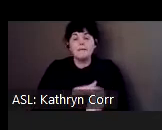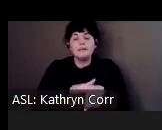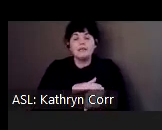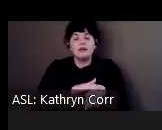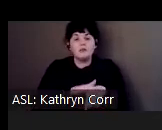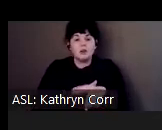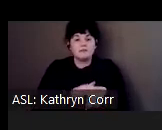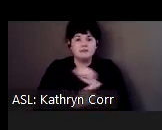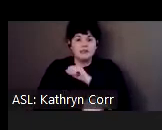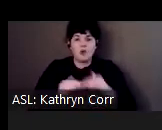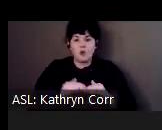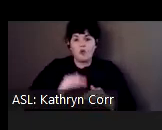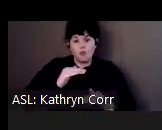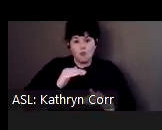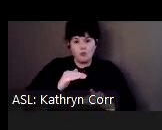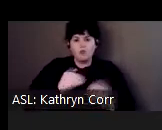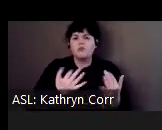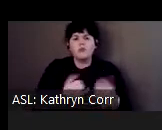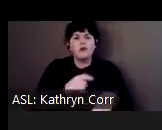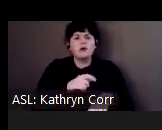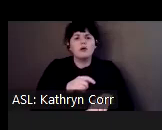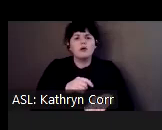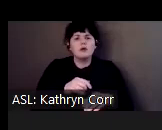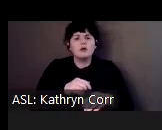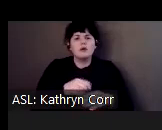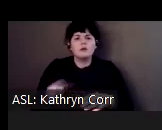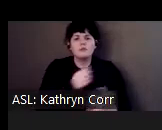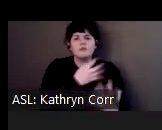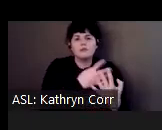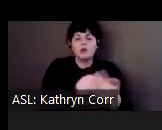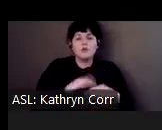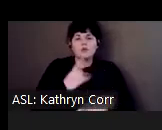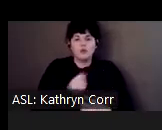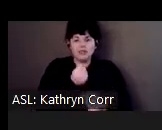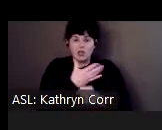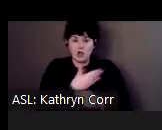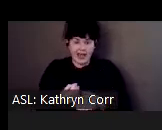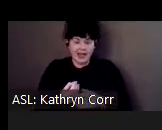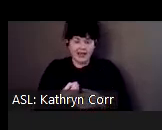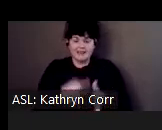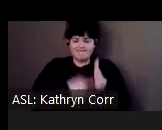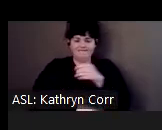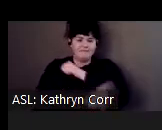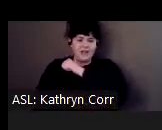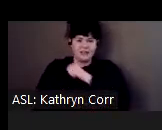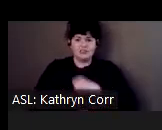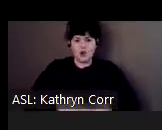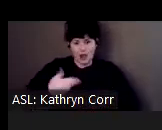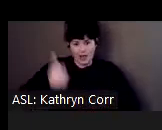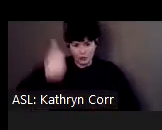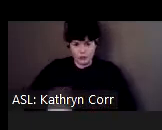or longer, and the fines are higher than misdemeanors. A person with more than 3